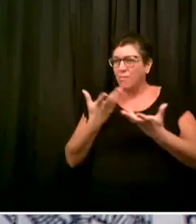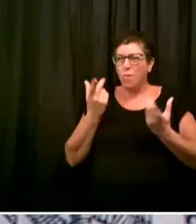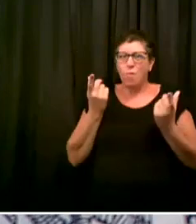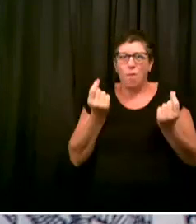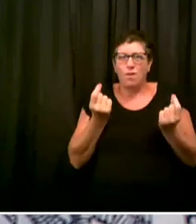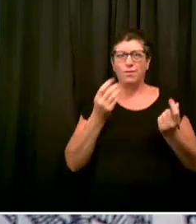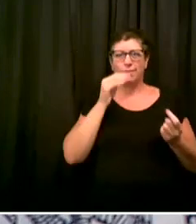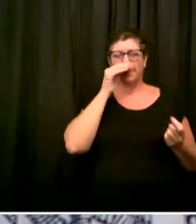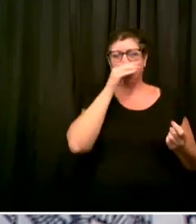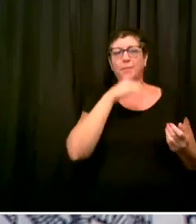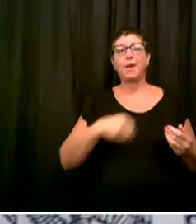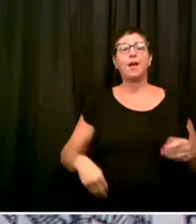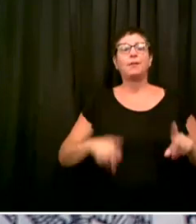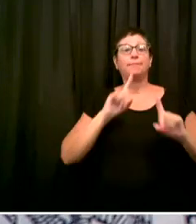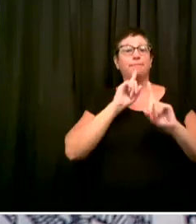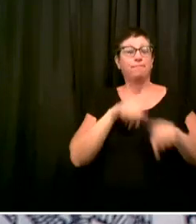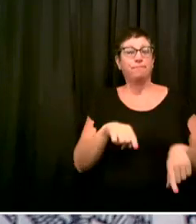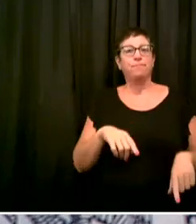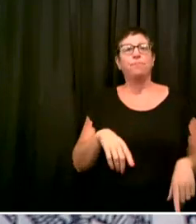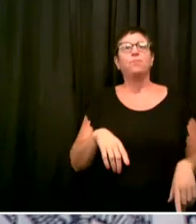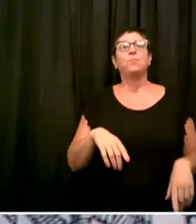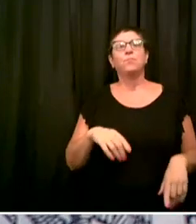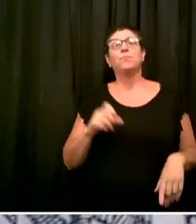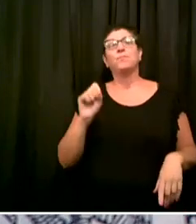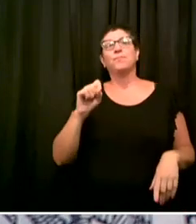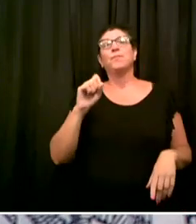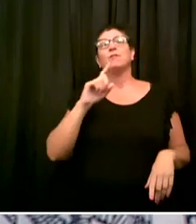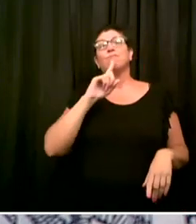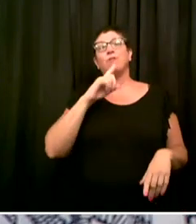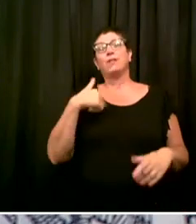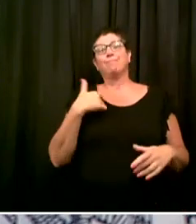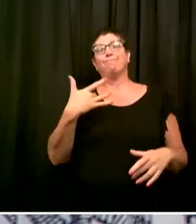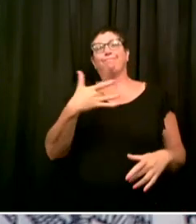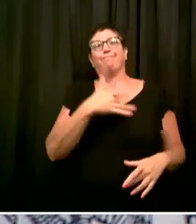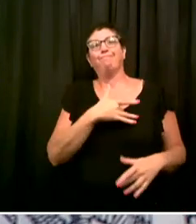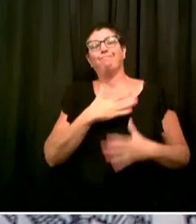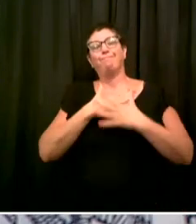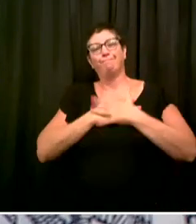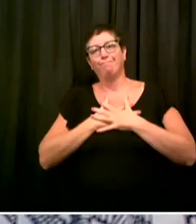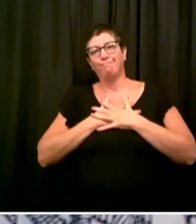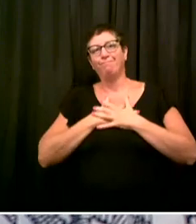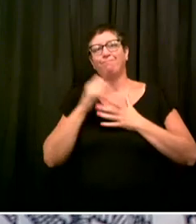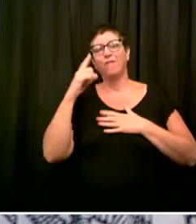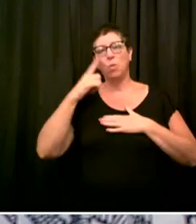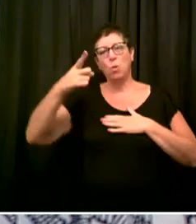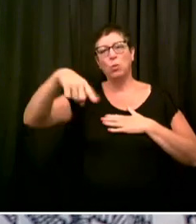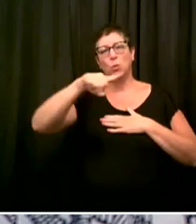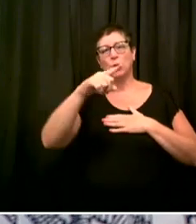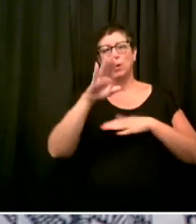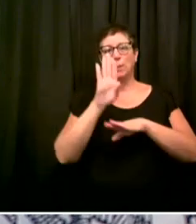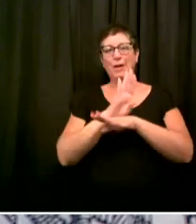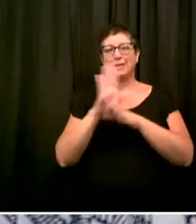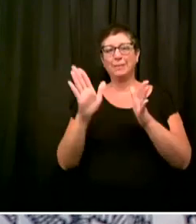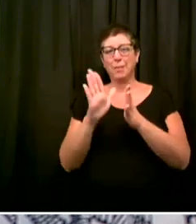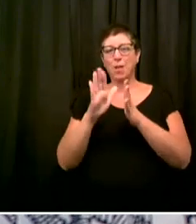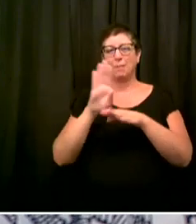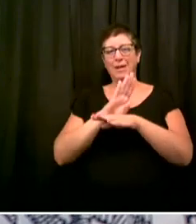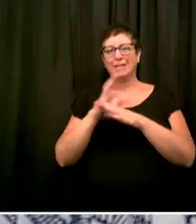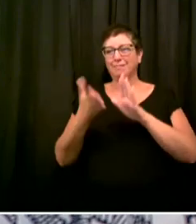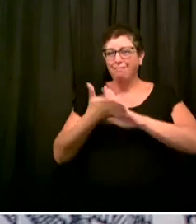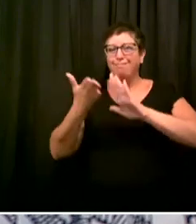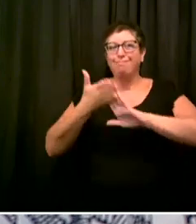thing to say, Yoav, is I really do feel for them. I've never, for a moment, felt anything but sympathy that these folks who built